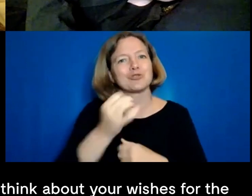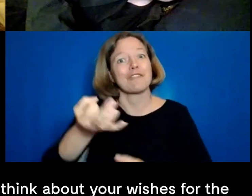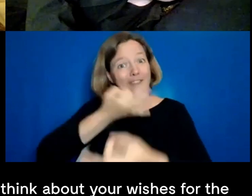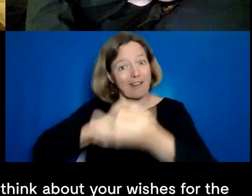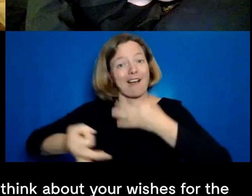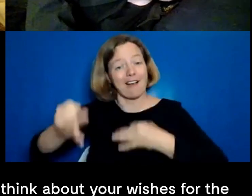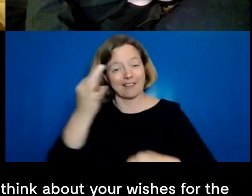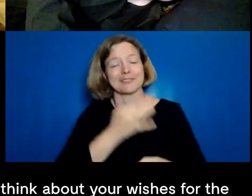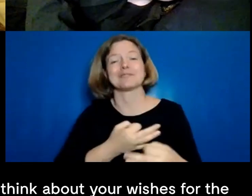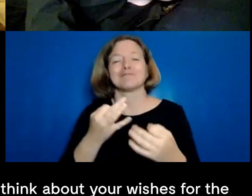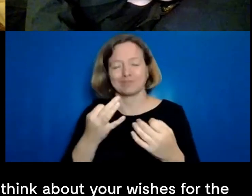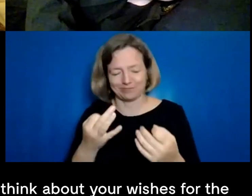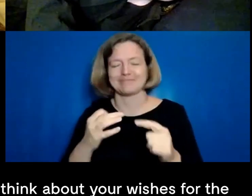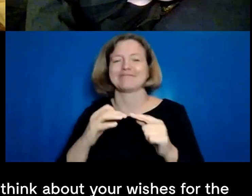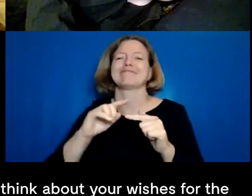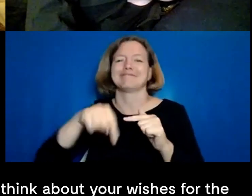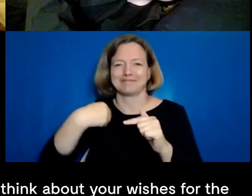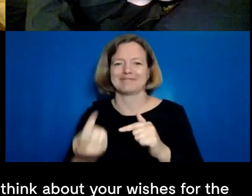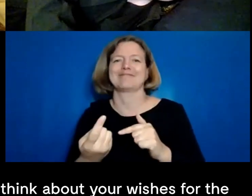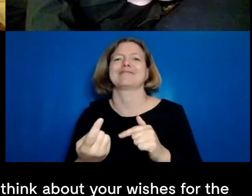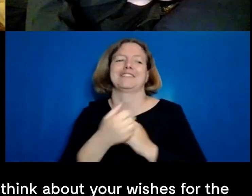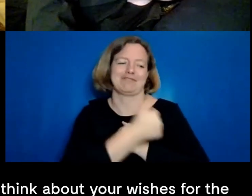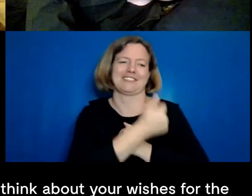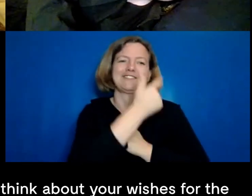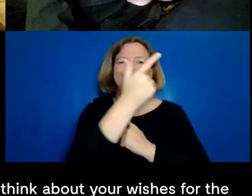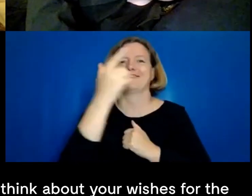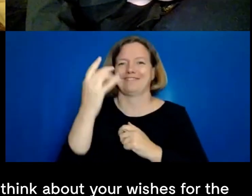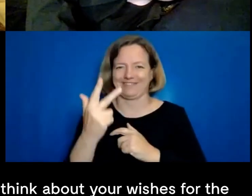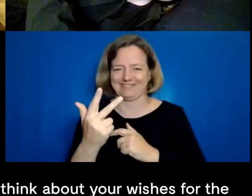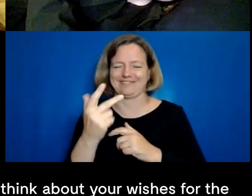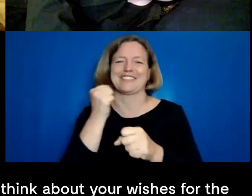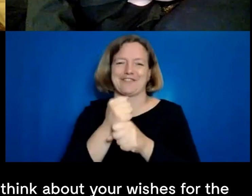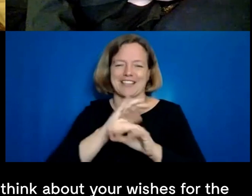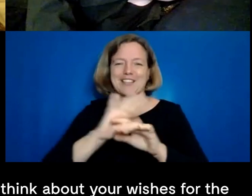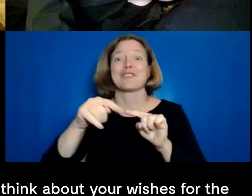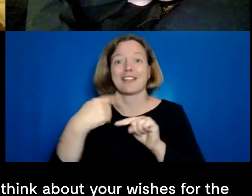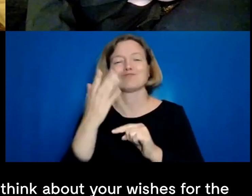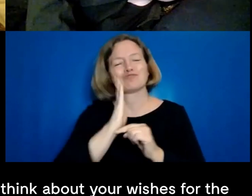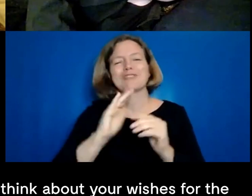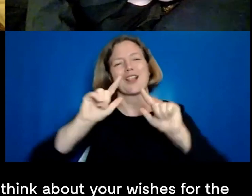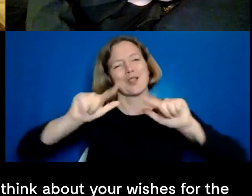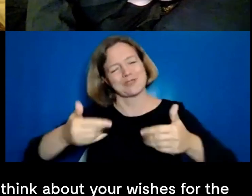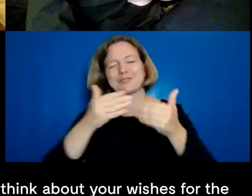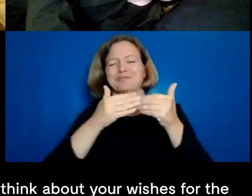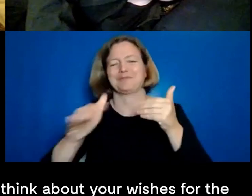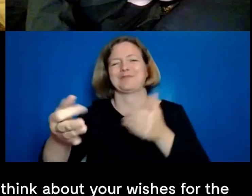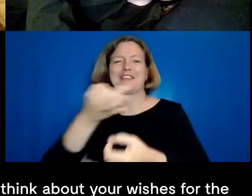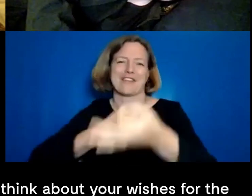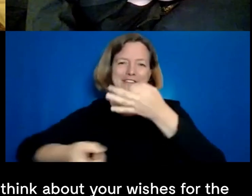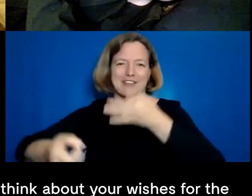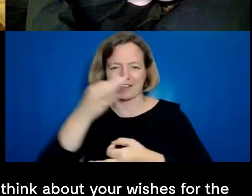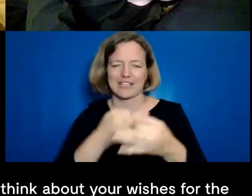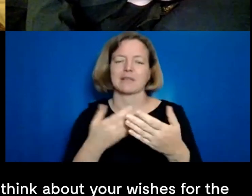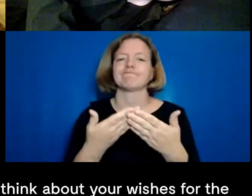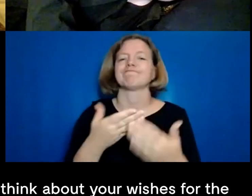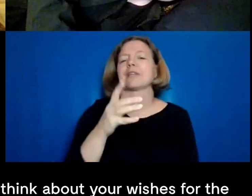the two of you can think about your wishes for the future of disability arts community, of